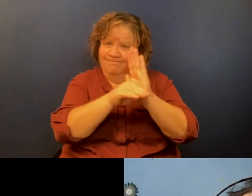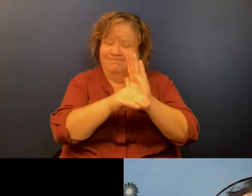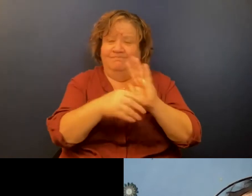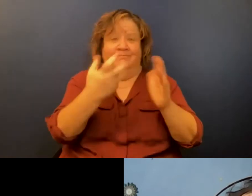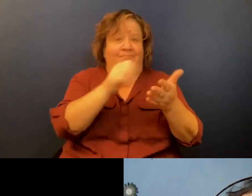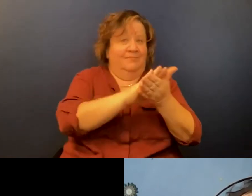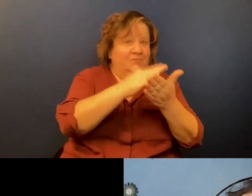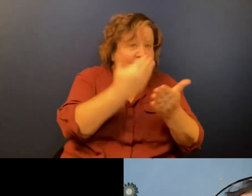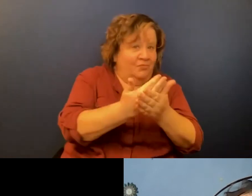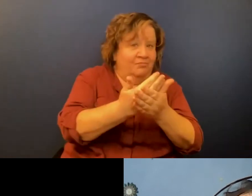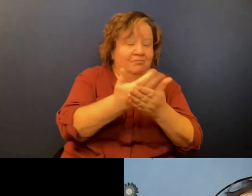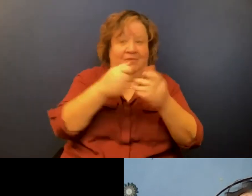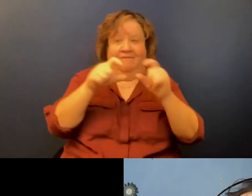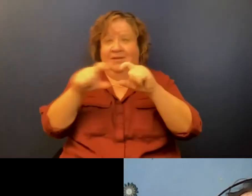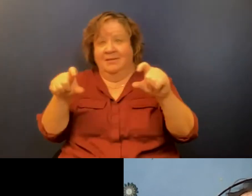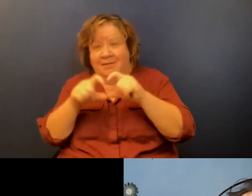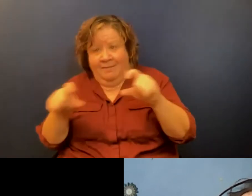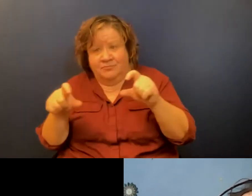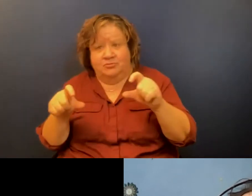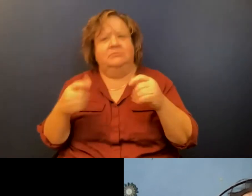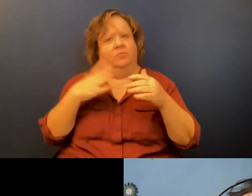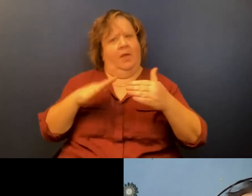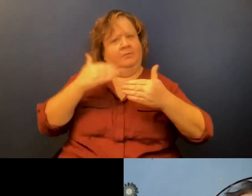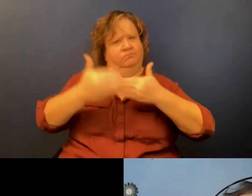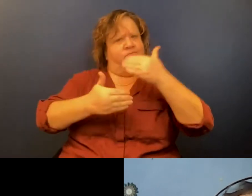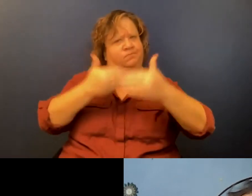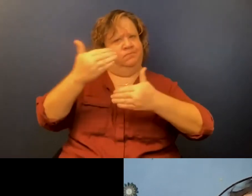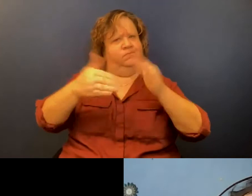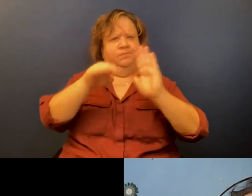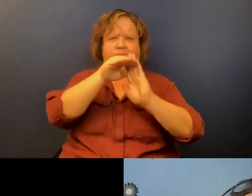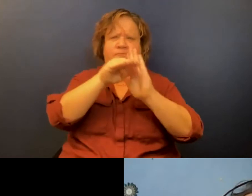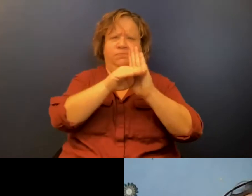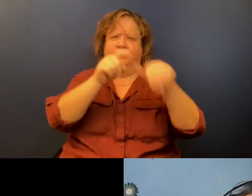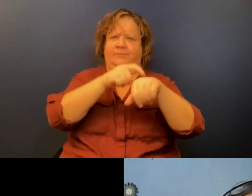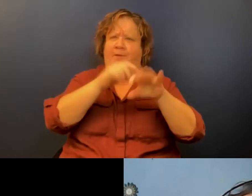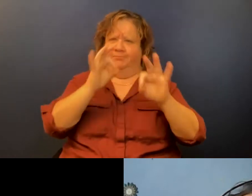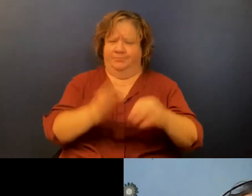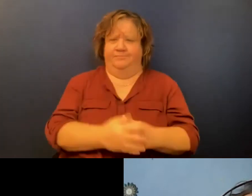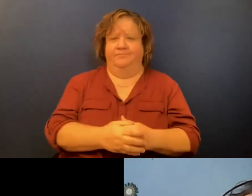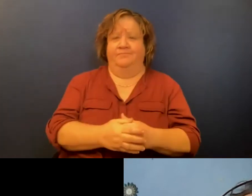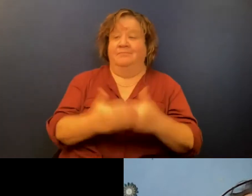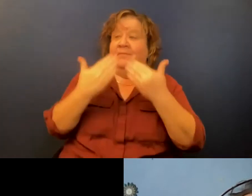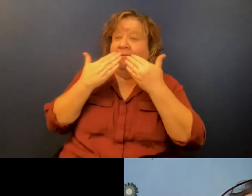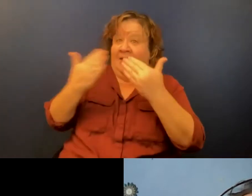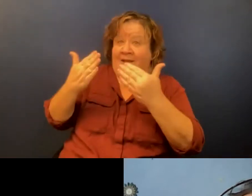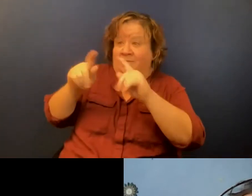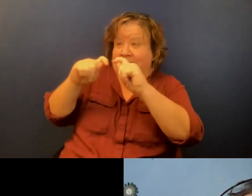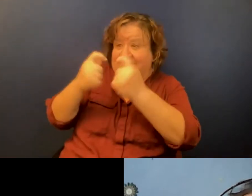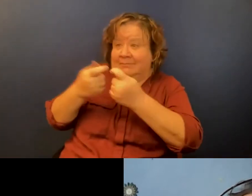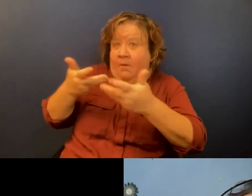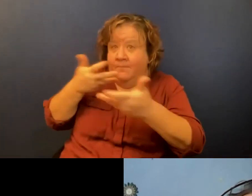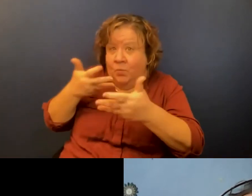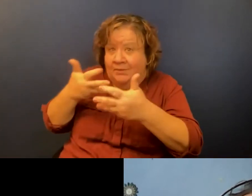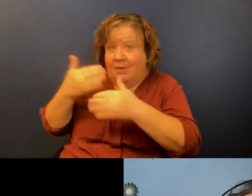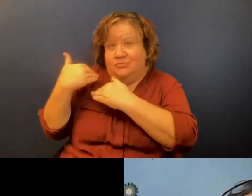like to thank the logistics team and the communication teams of the International Disability Alliance for their great efforts, their great